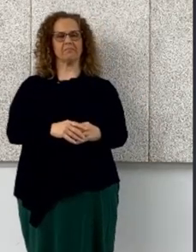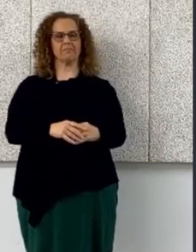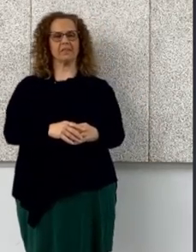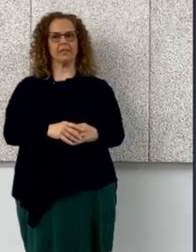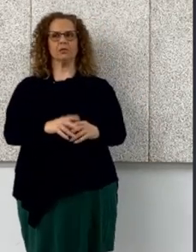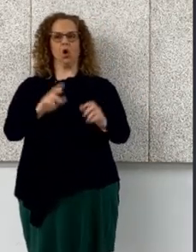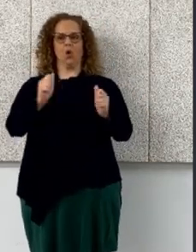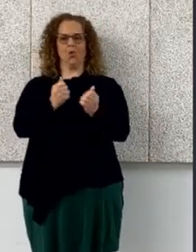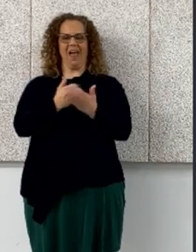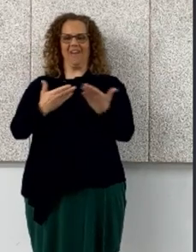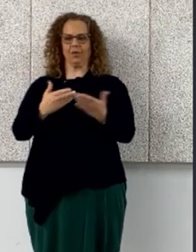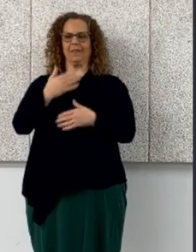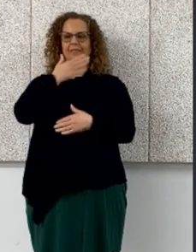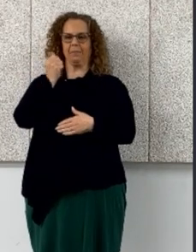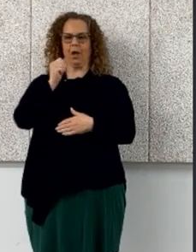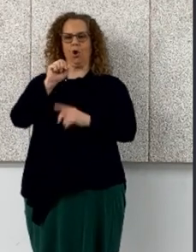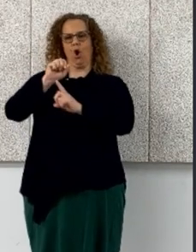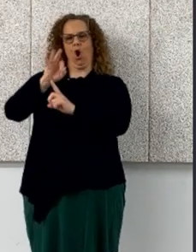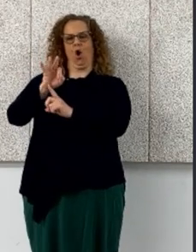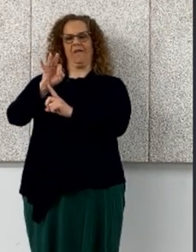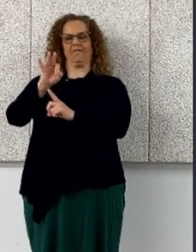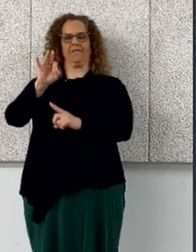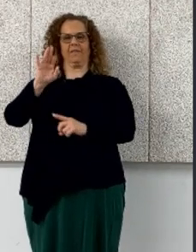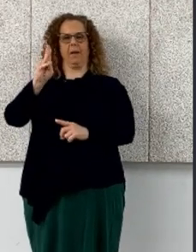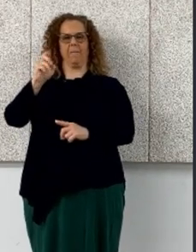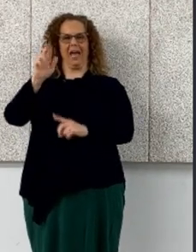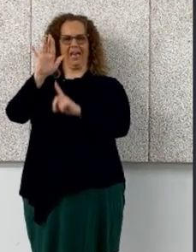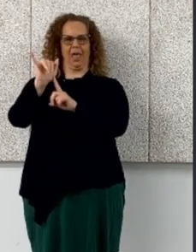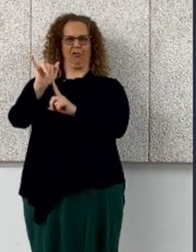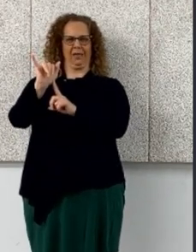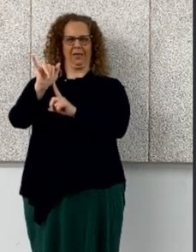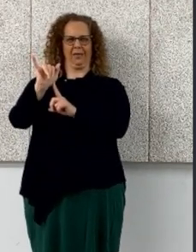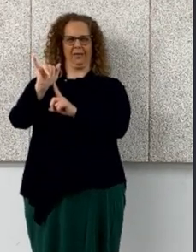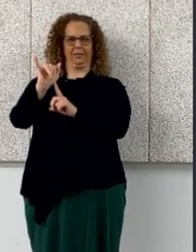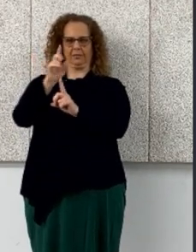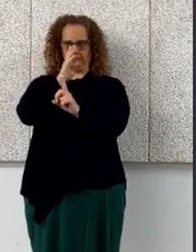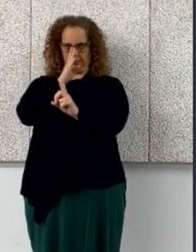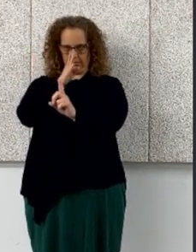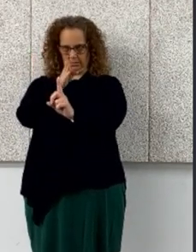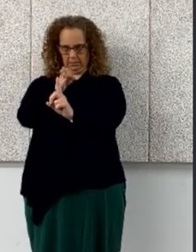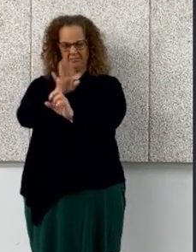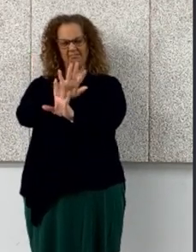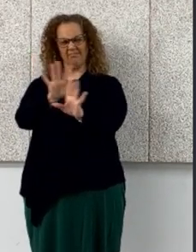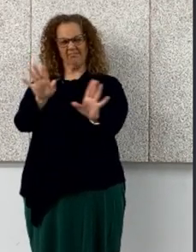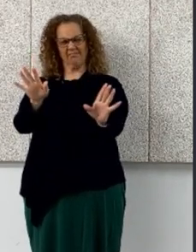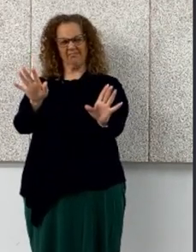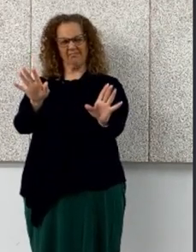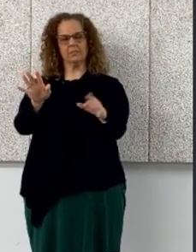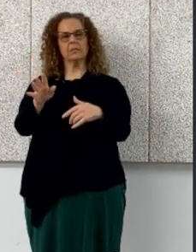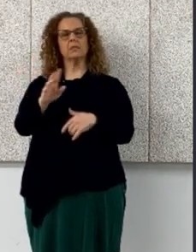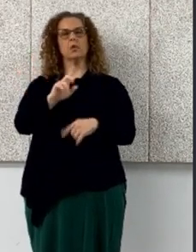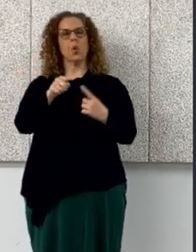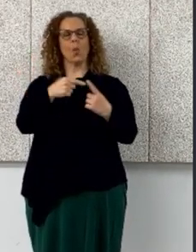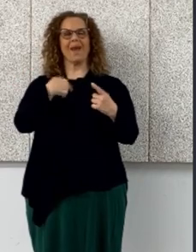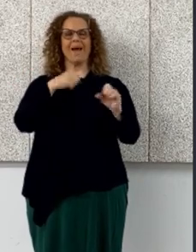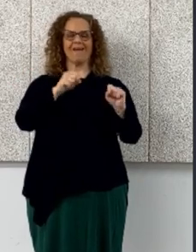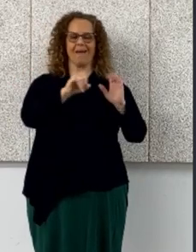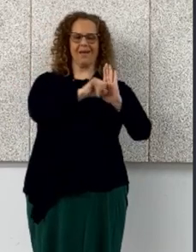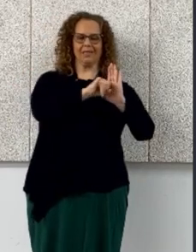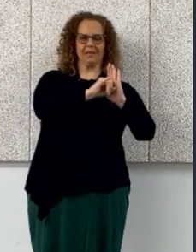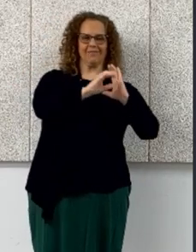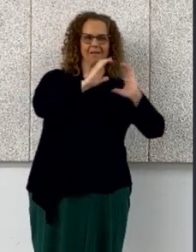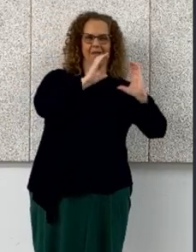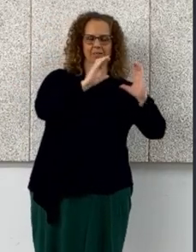Right. Everything's better off the binary. So my interest is in when I can identify a conversation as a field that we're having